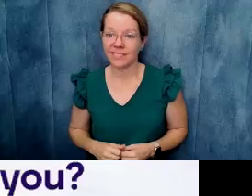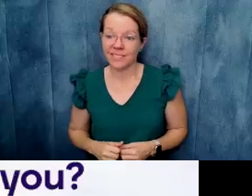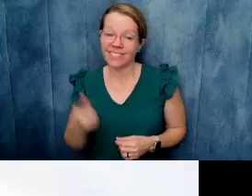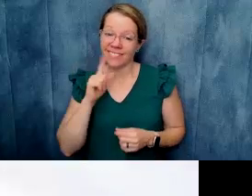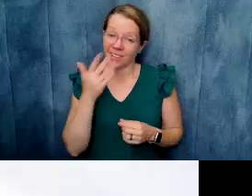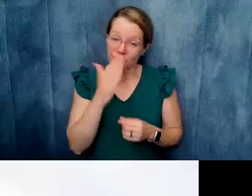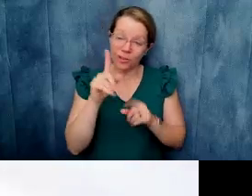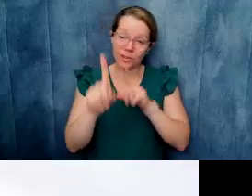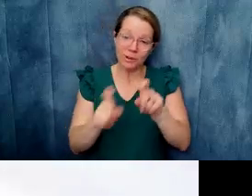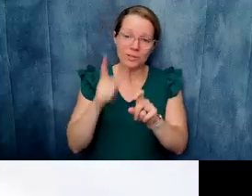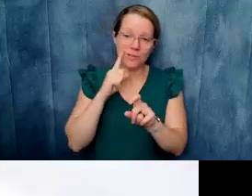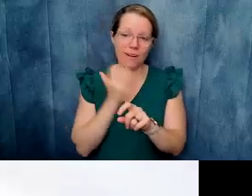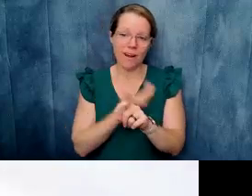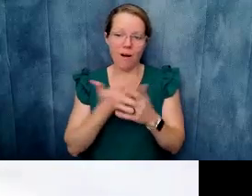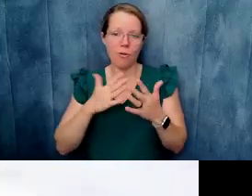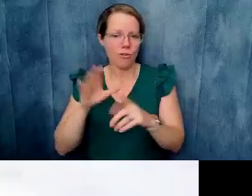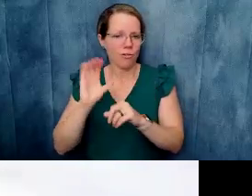community practices.